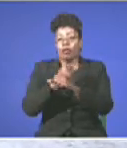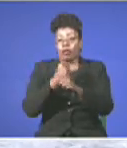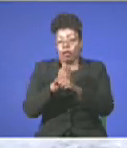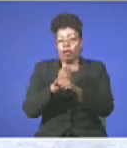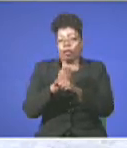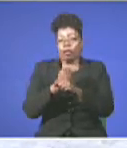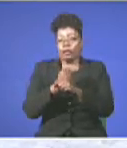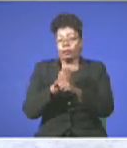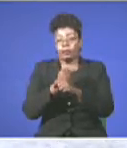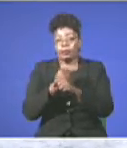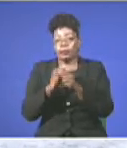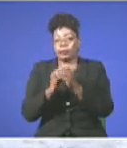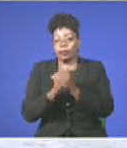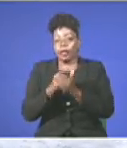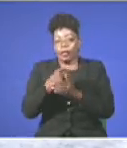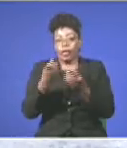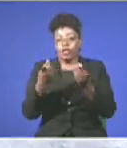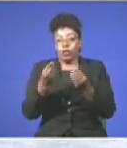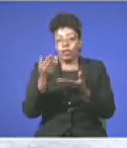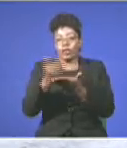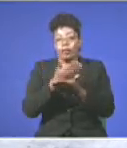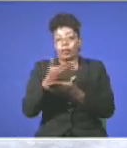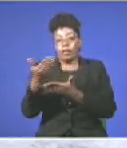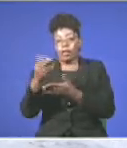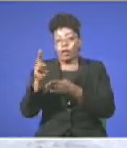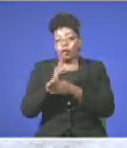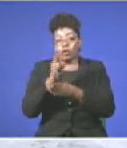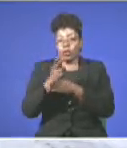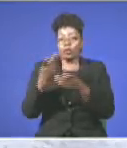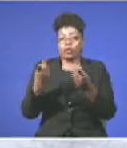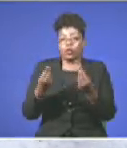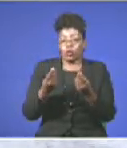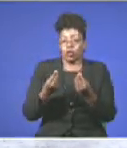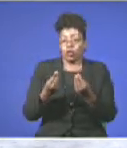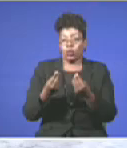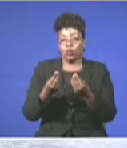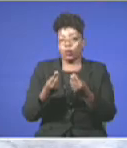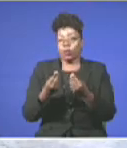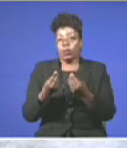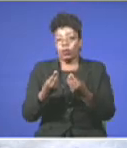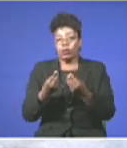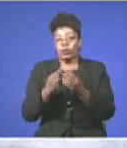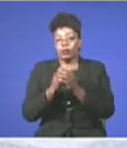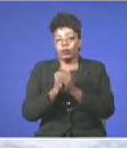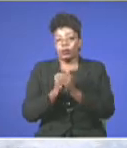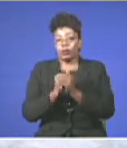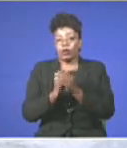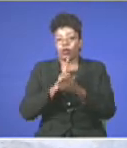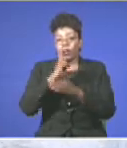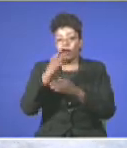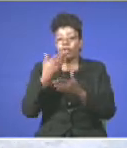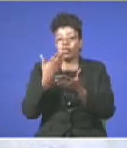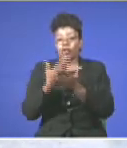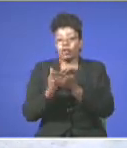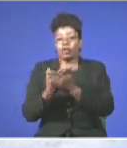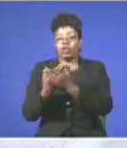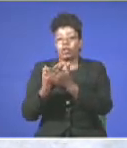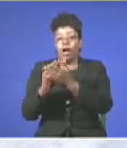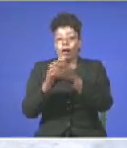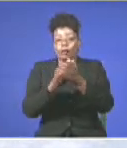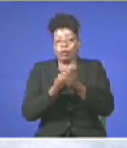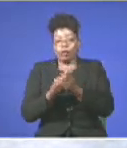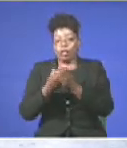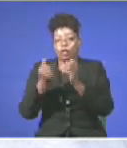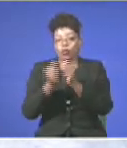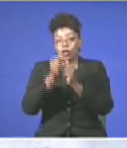admire that. They're doing some of the things that we used to do, what we call our Cyber Chairs program. We really have a good unity with those guys.